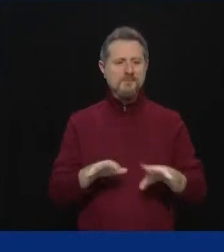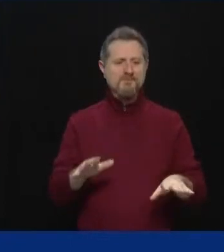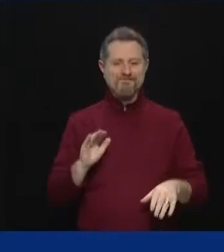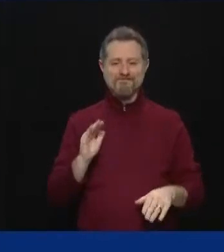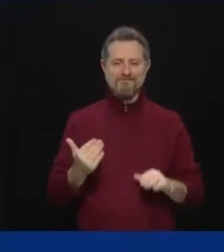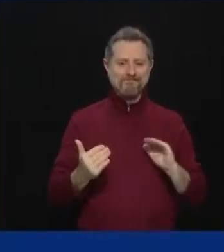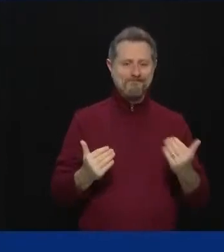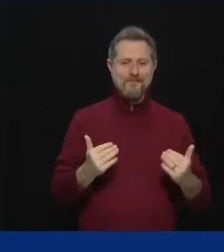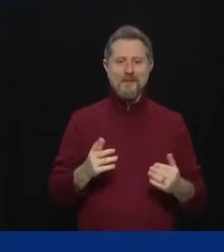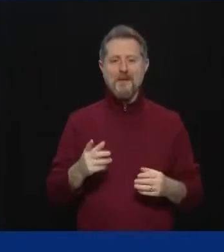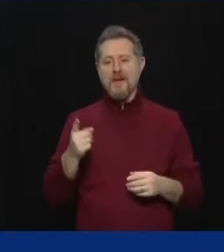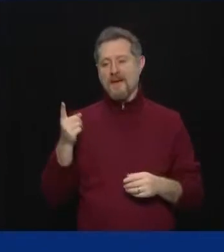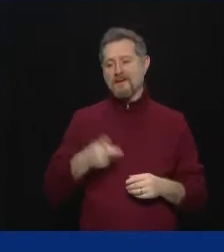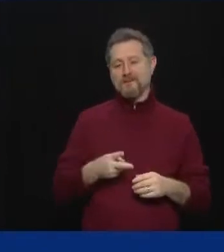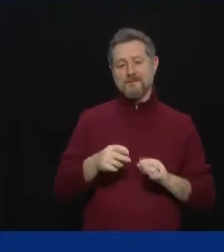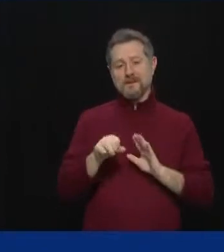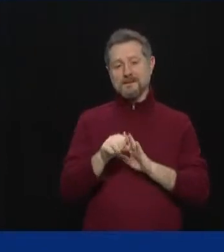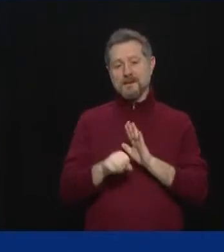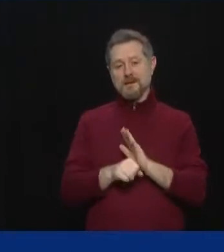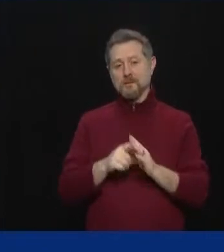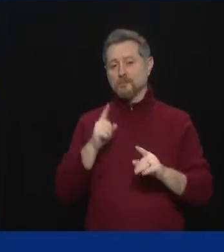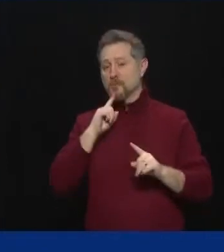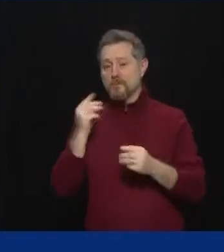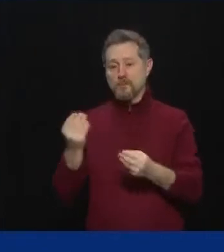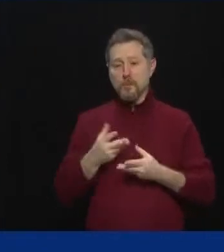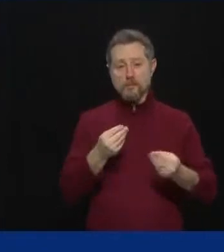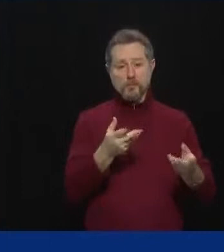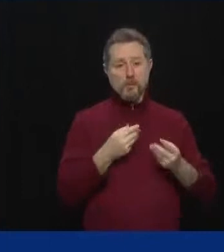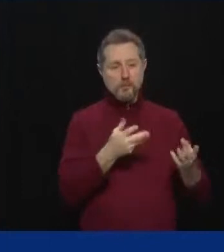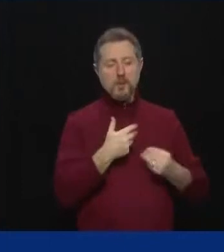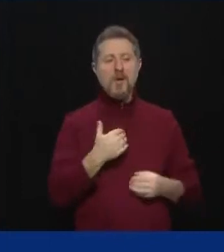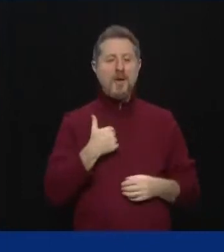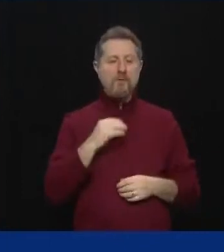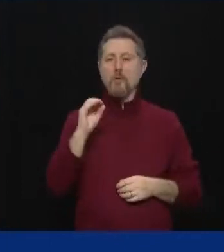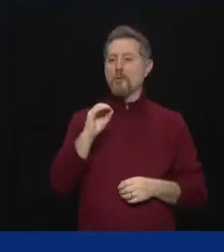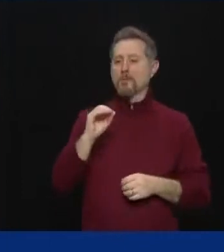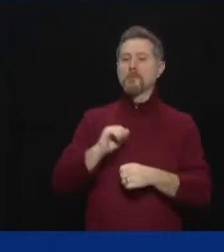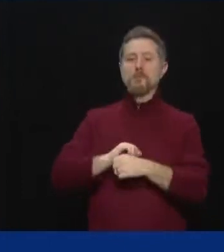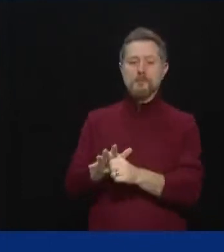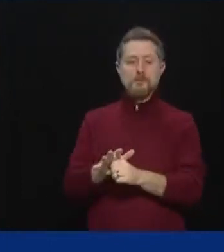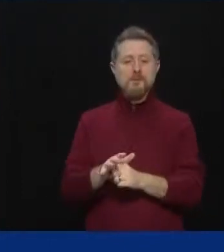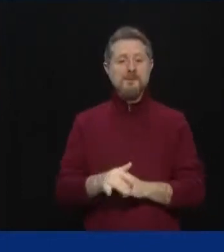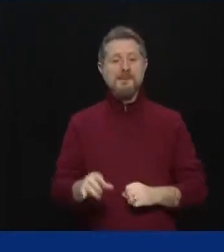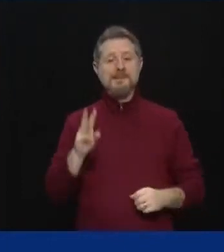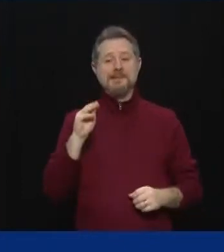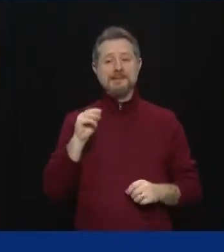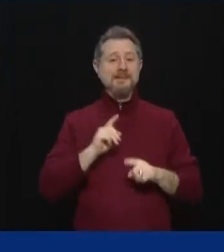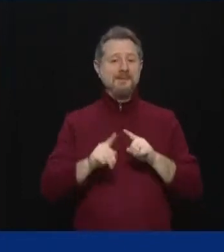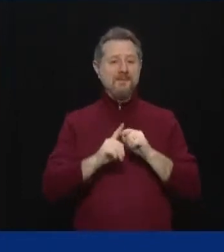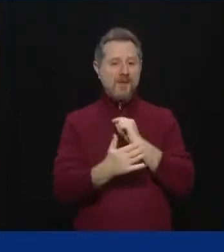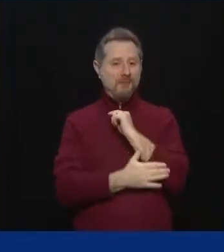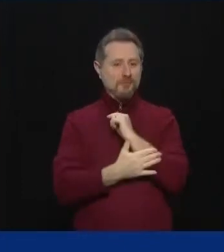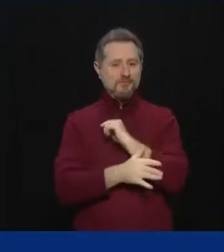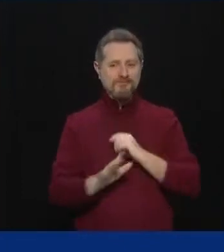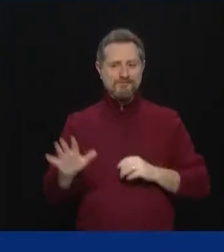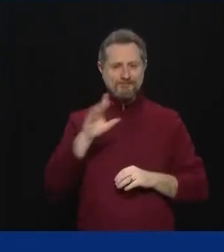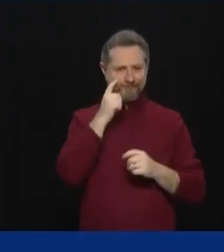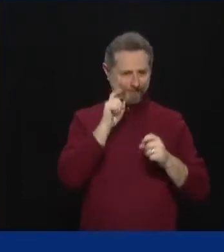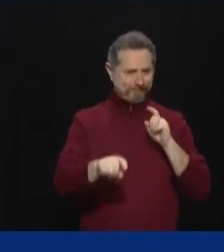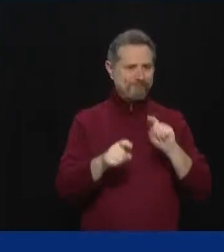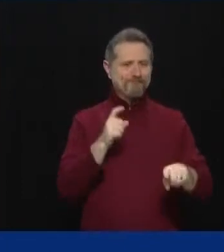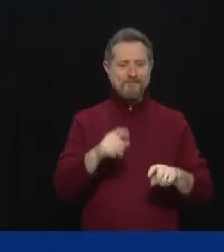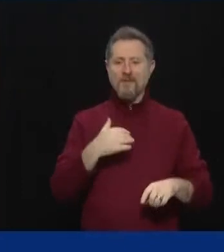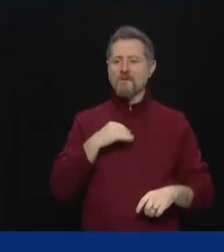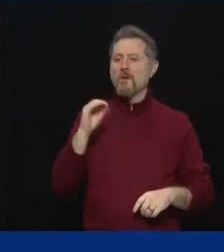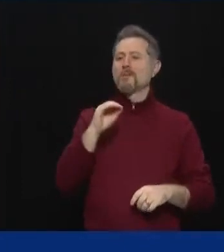reporting Omicron. It's been reported in nearly 60 countries. And we know that in this state there